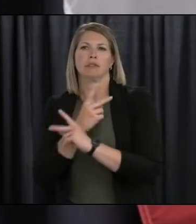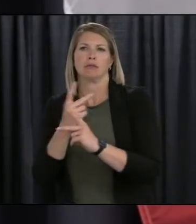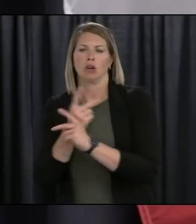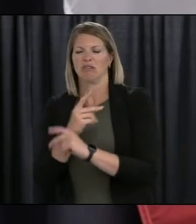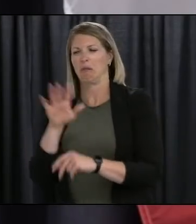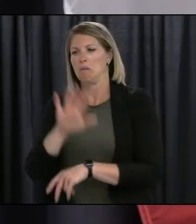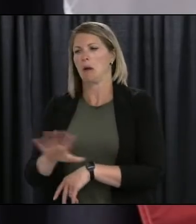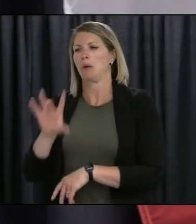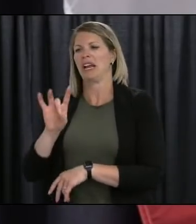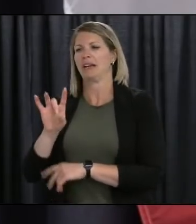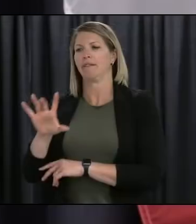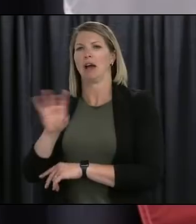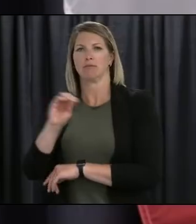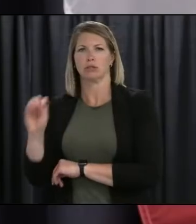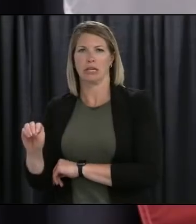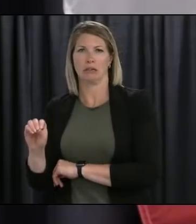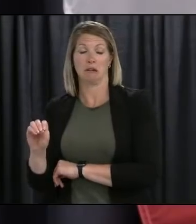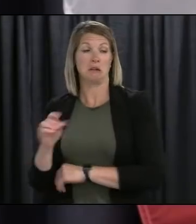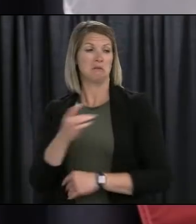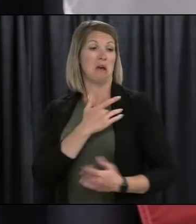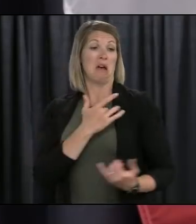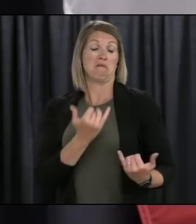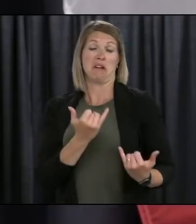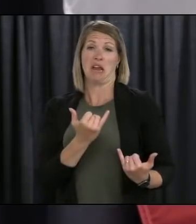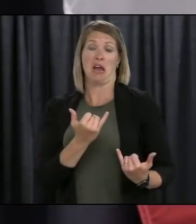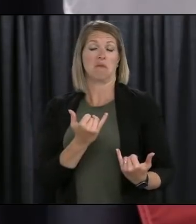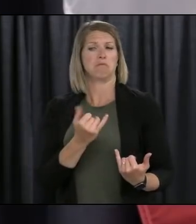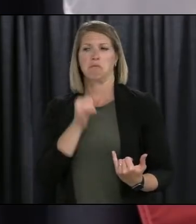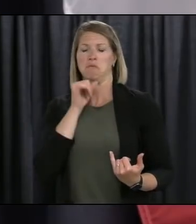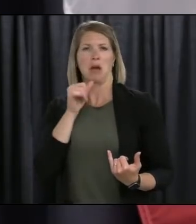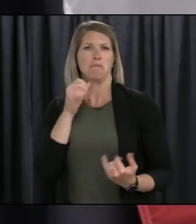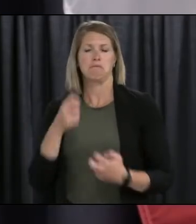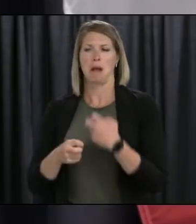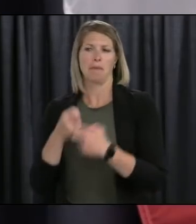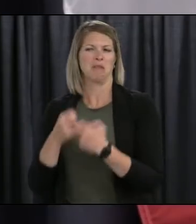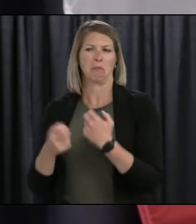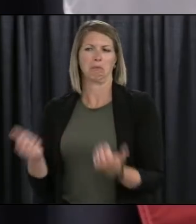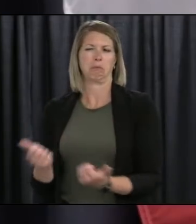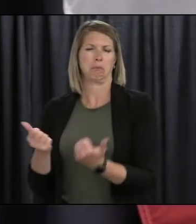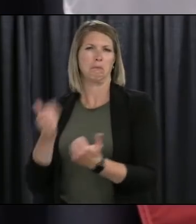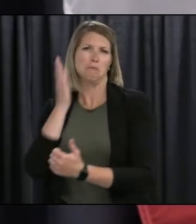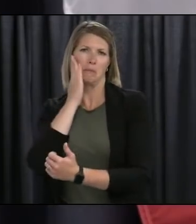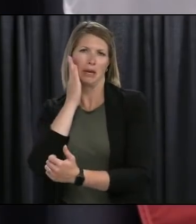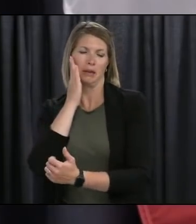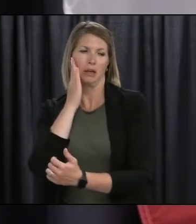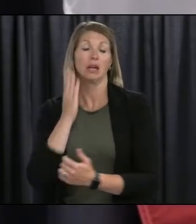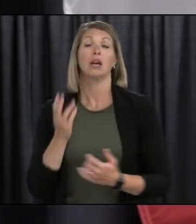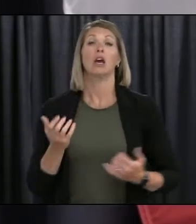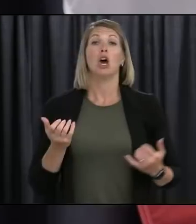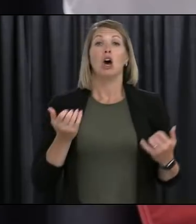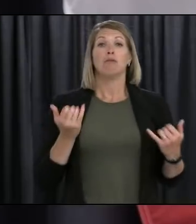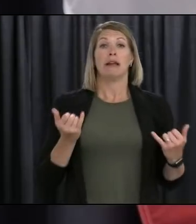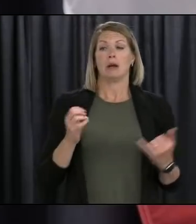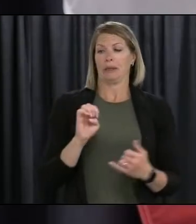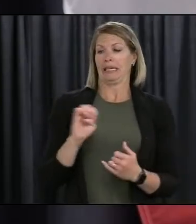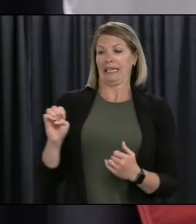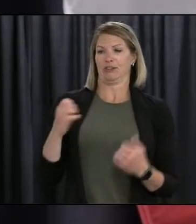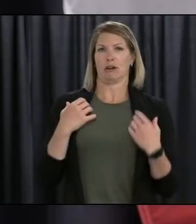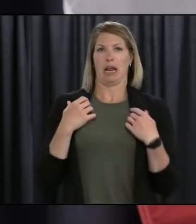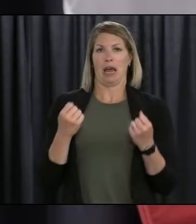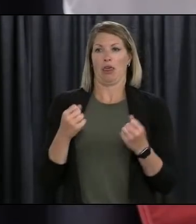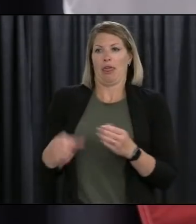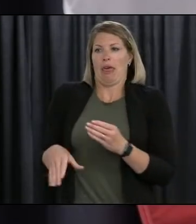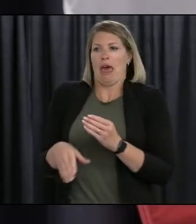not impact inpatient beds. Eastern Health, for example, has added additional hours for the CT scanner